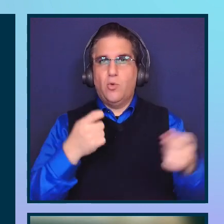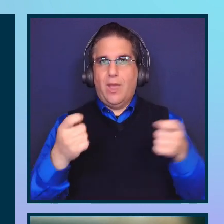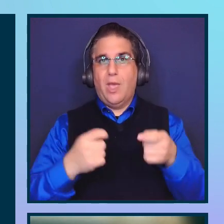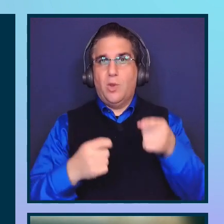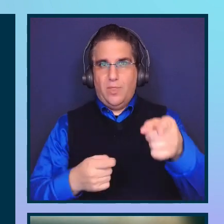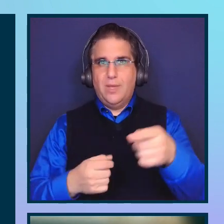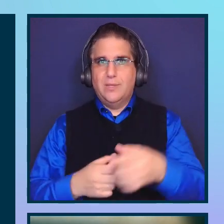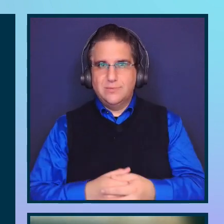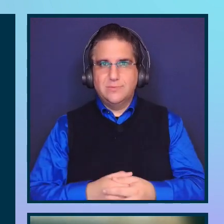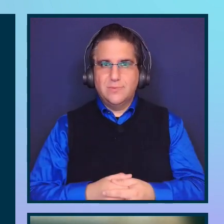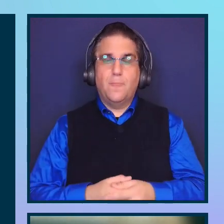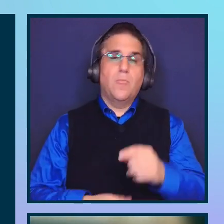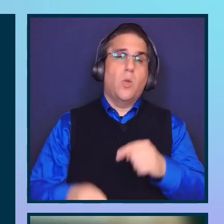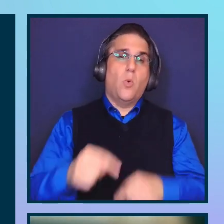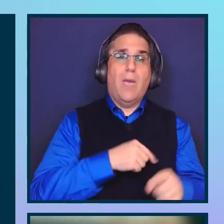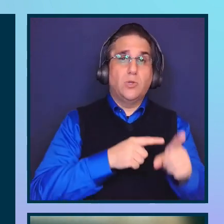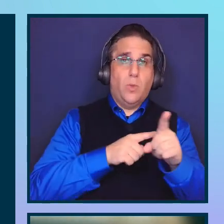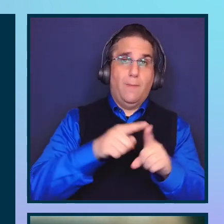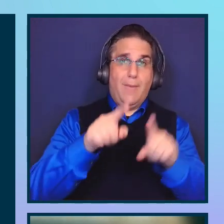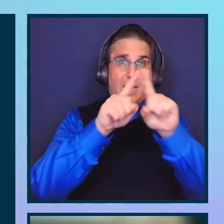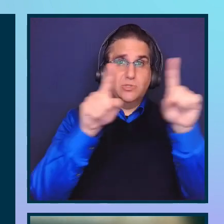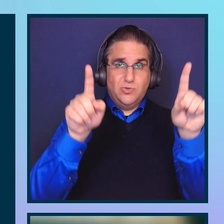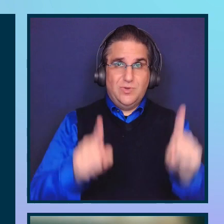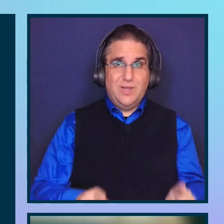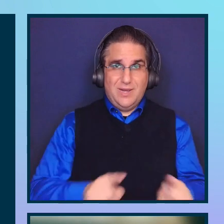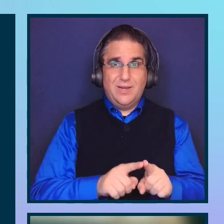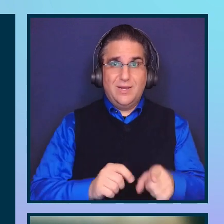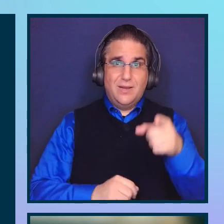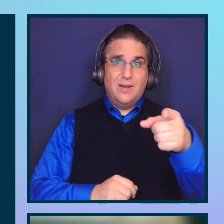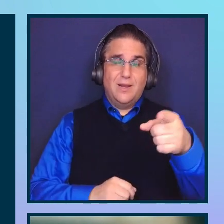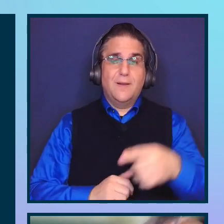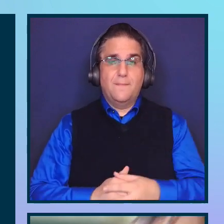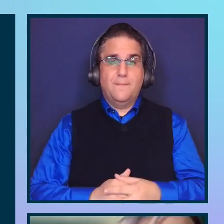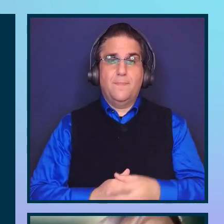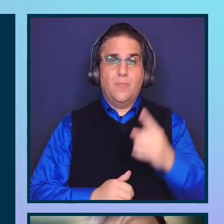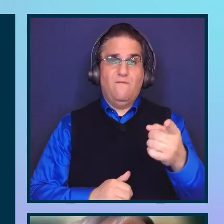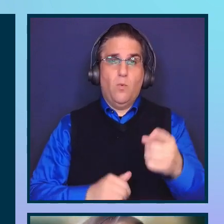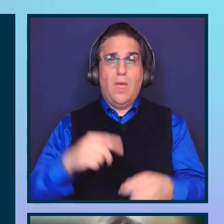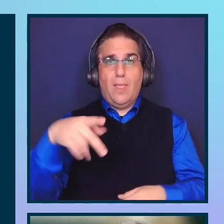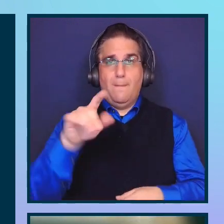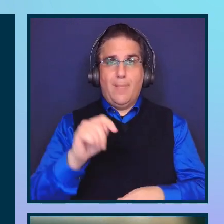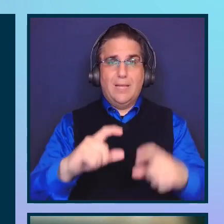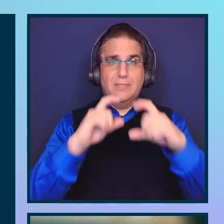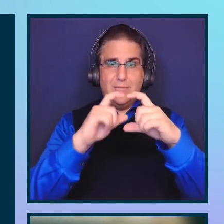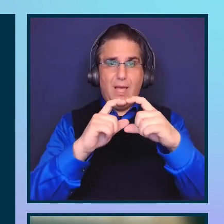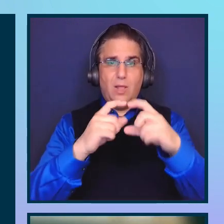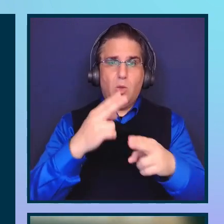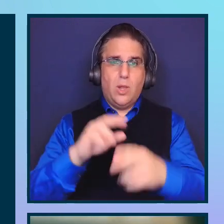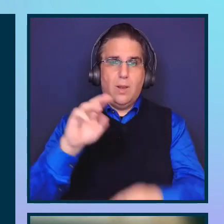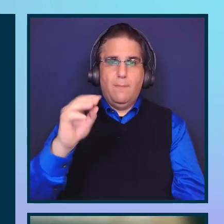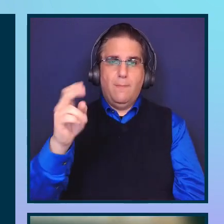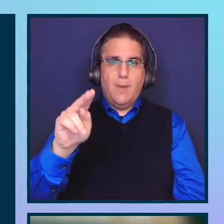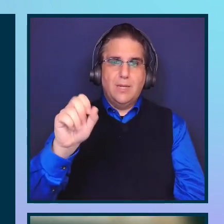So back to our main plant screen. For this plant tile, our Monstera plant tile, if